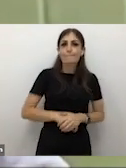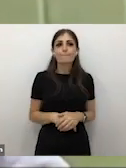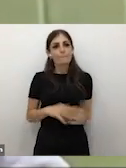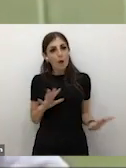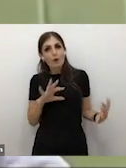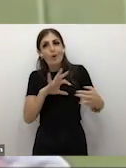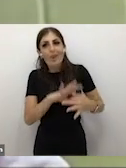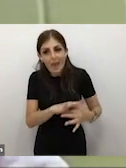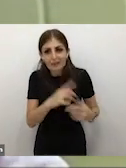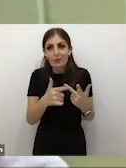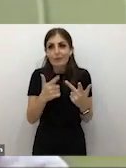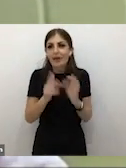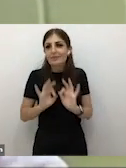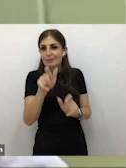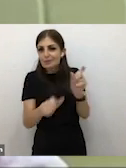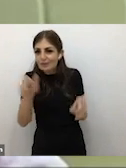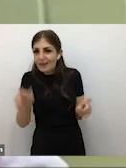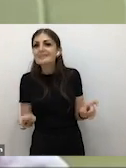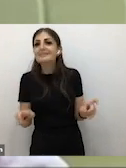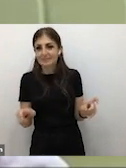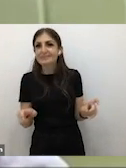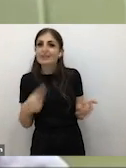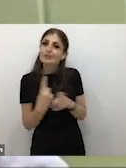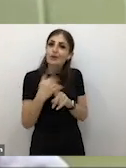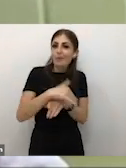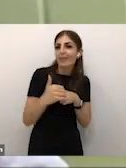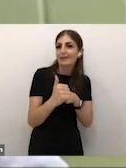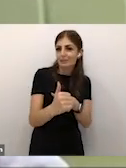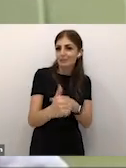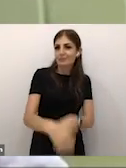connect with other special guests to talk about leadership.